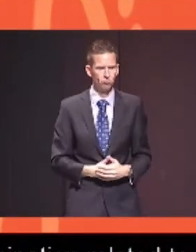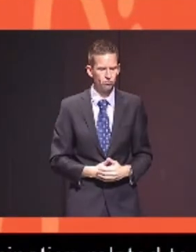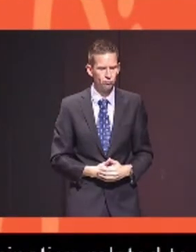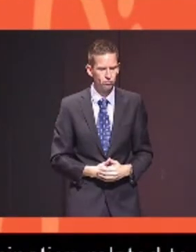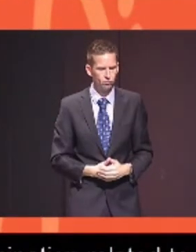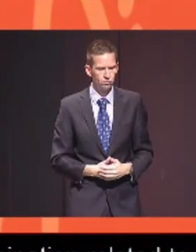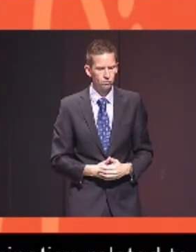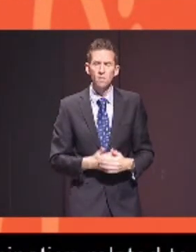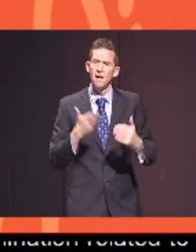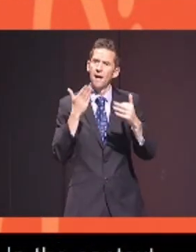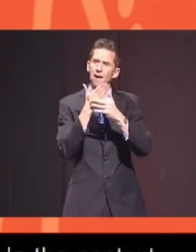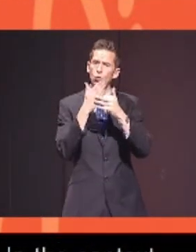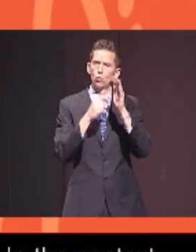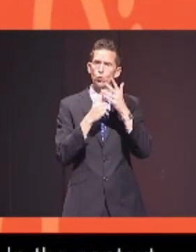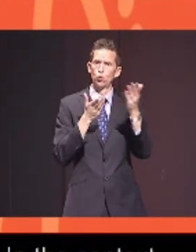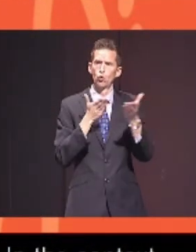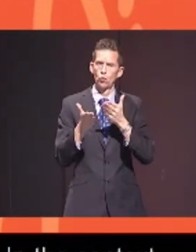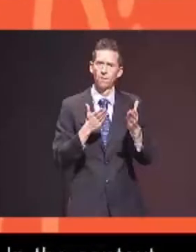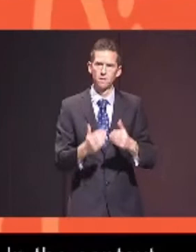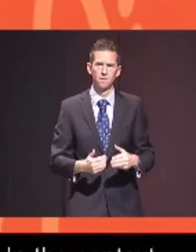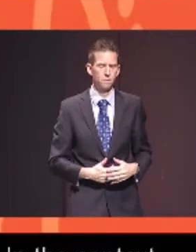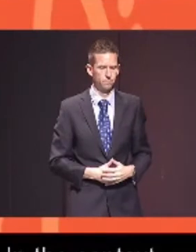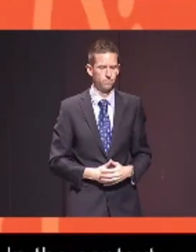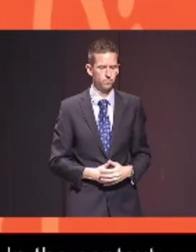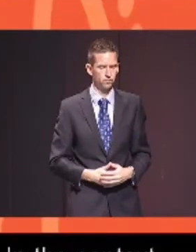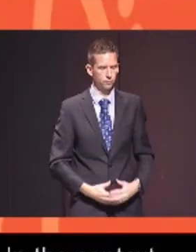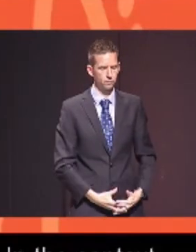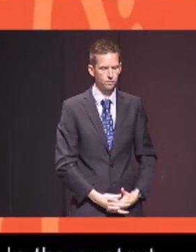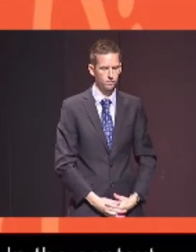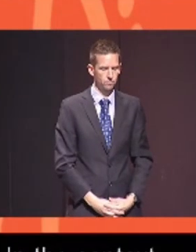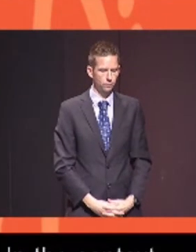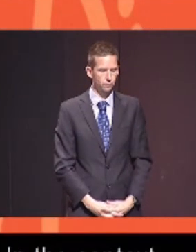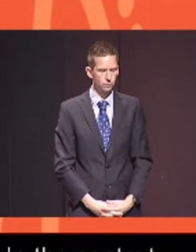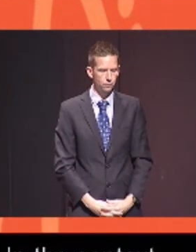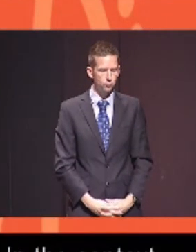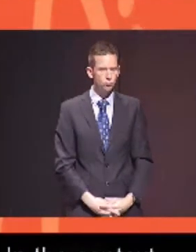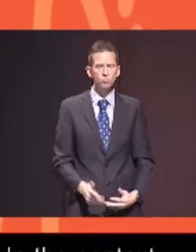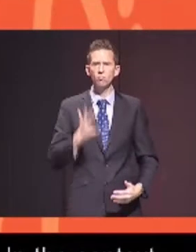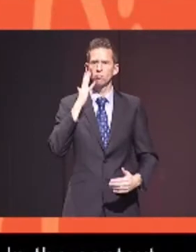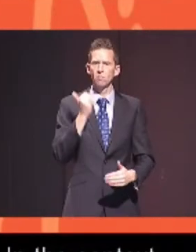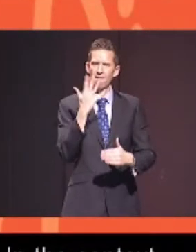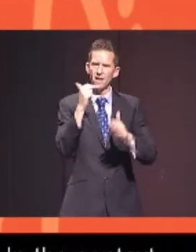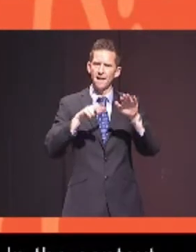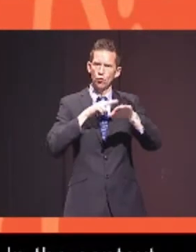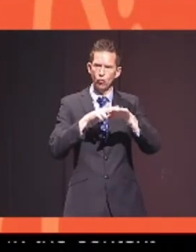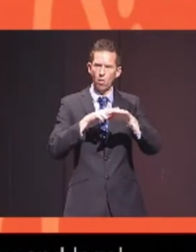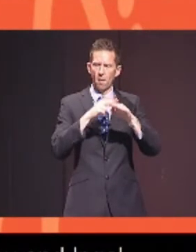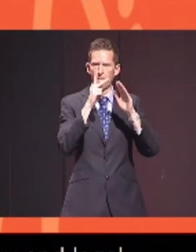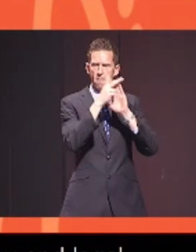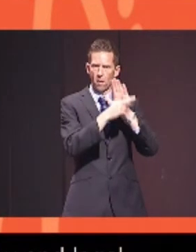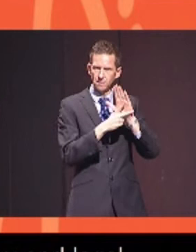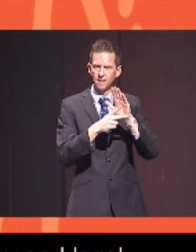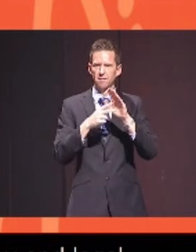In the context of access to services, next one please. Despite national policy and legal frameworks to